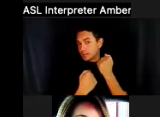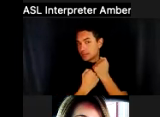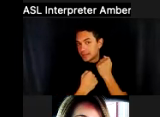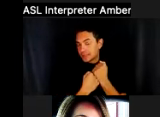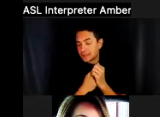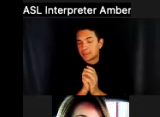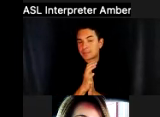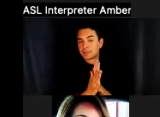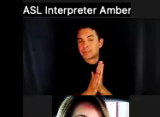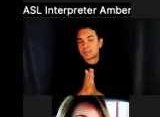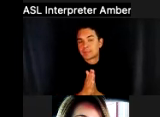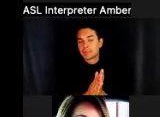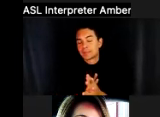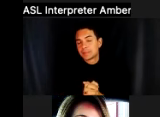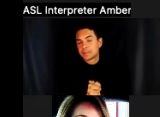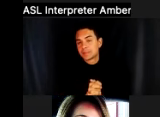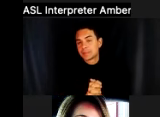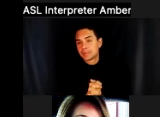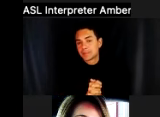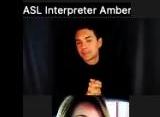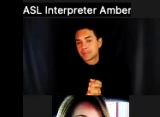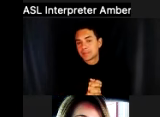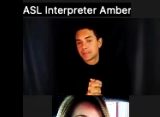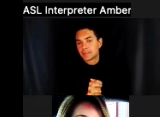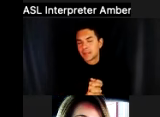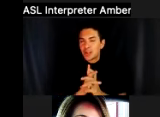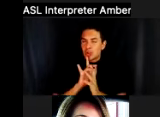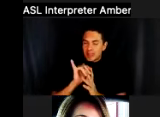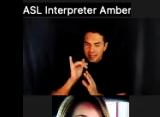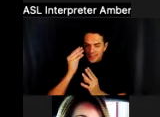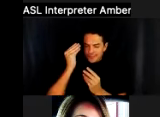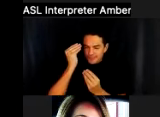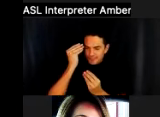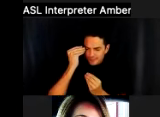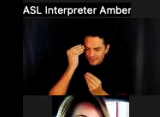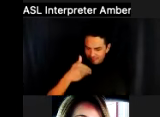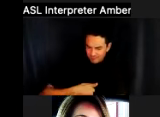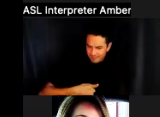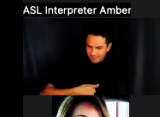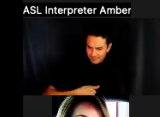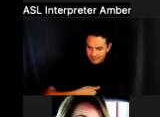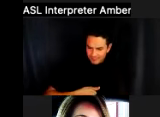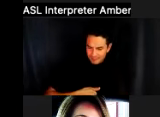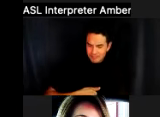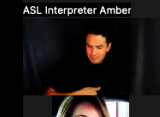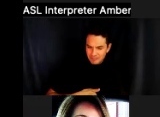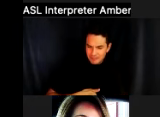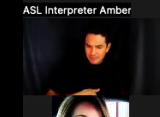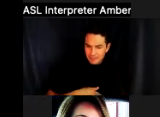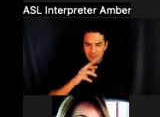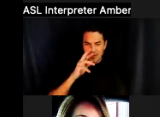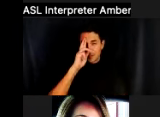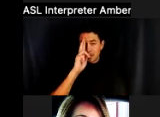about like intuitively what, like, and also just respectfully, what are